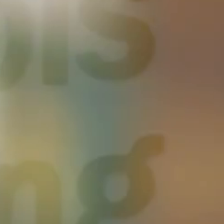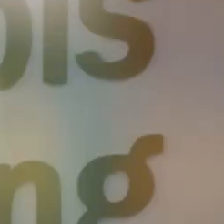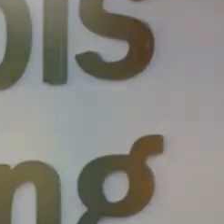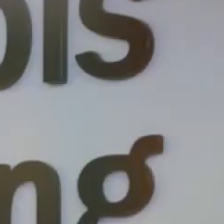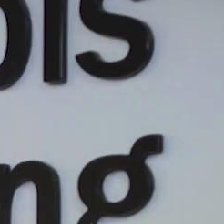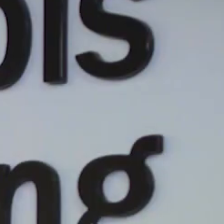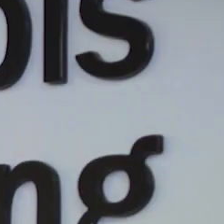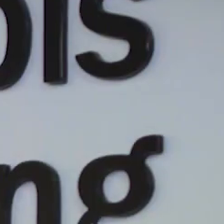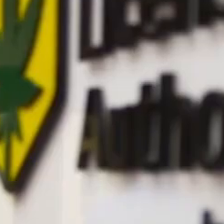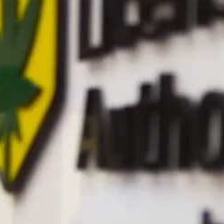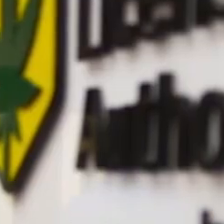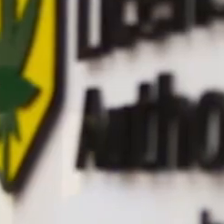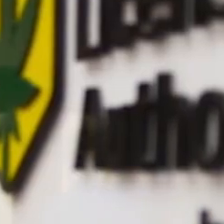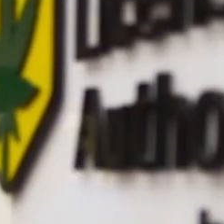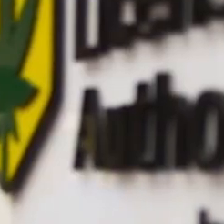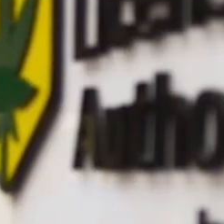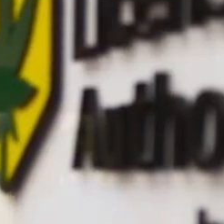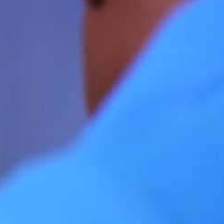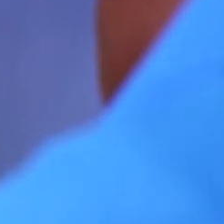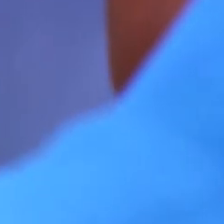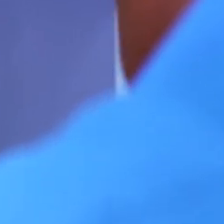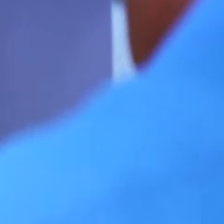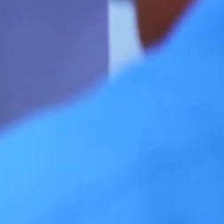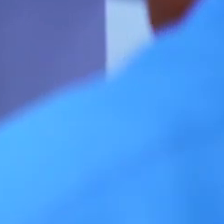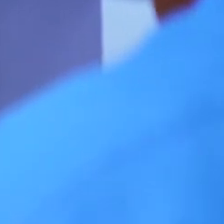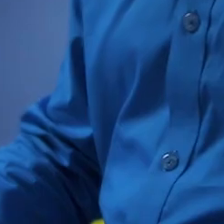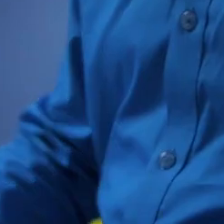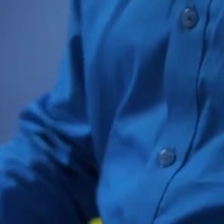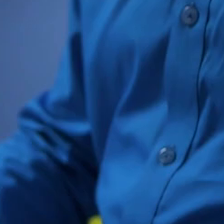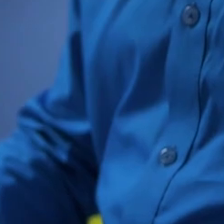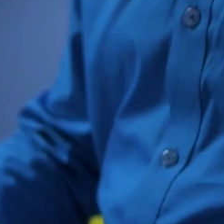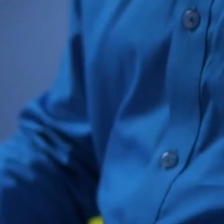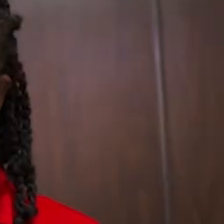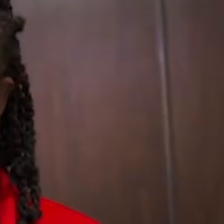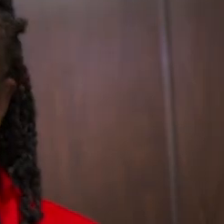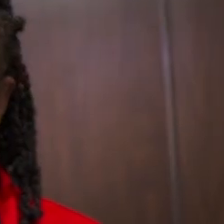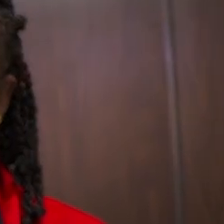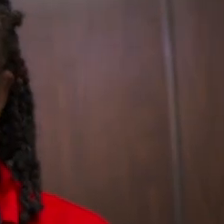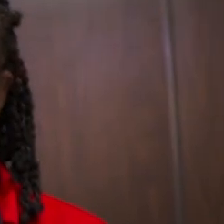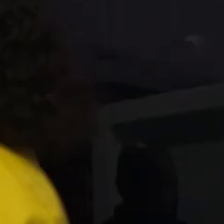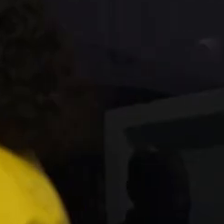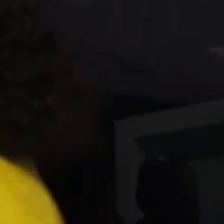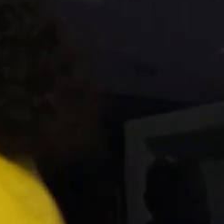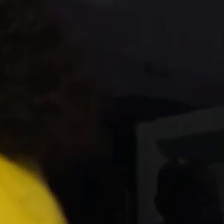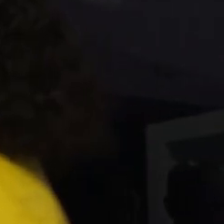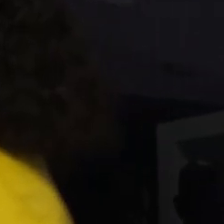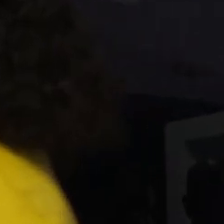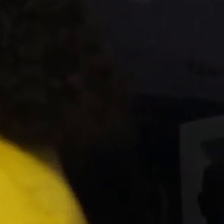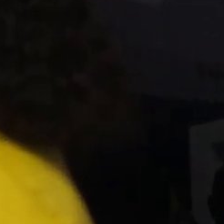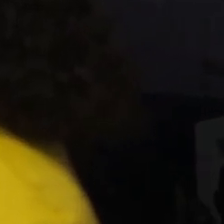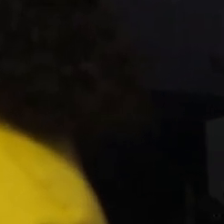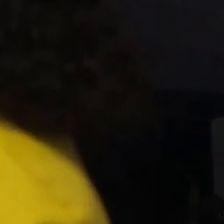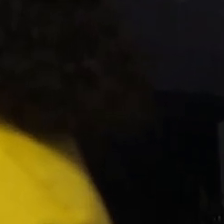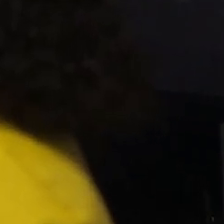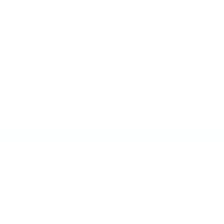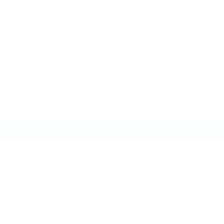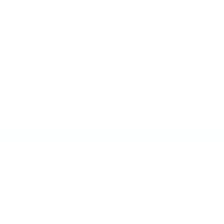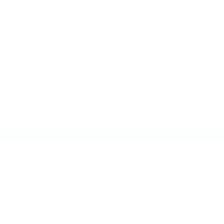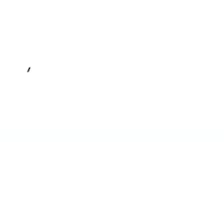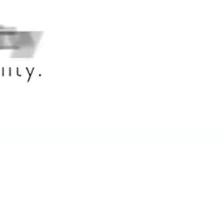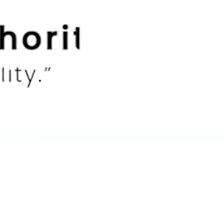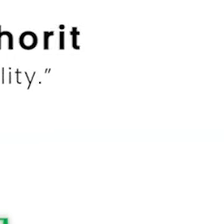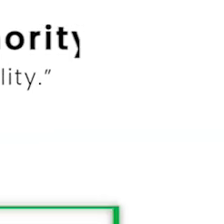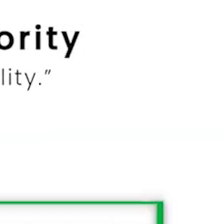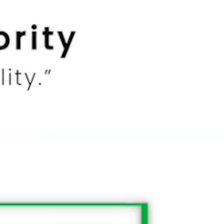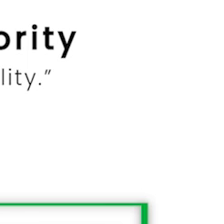industry. We carefully assess application forms for businesses and individuals interested in becoming partners in the industry. Along